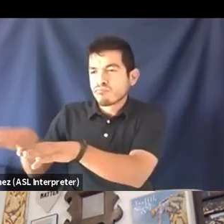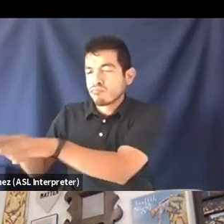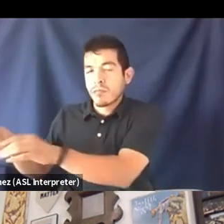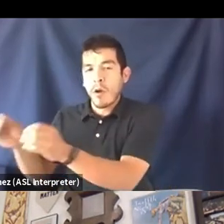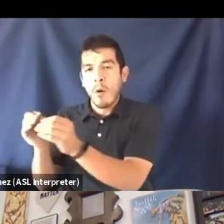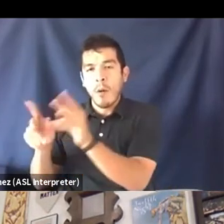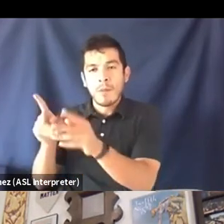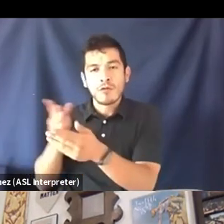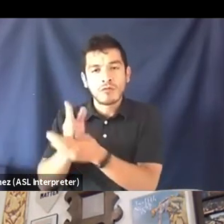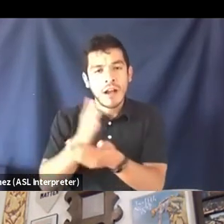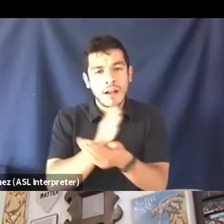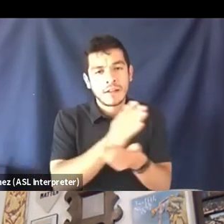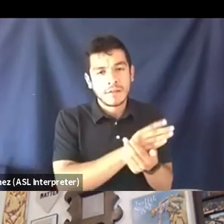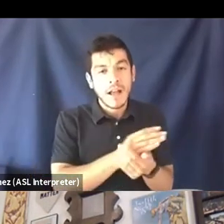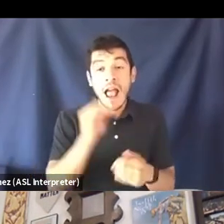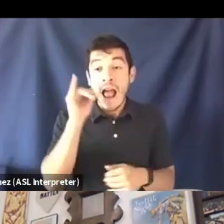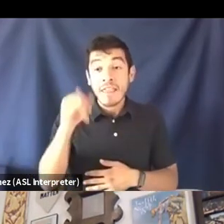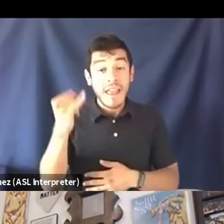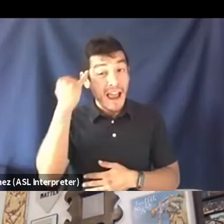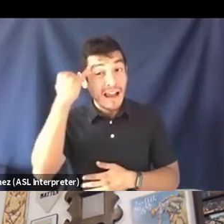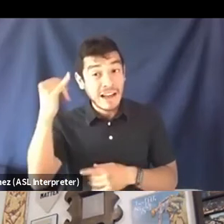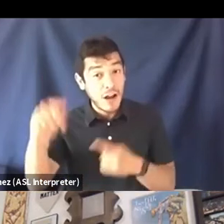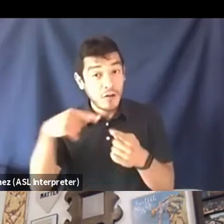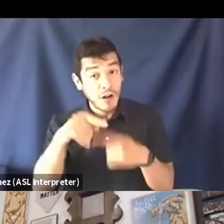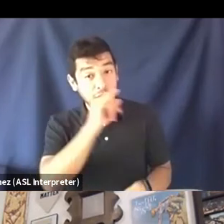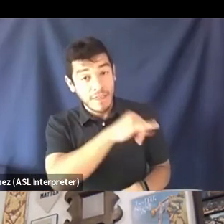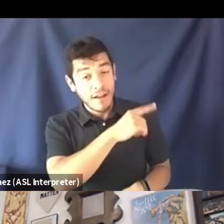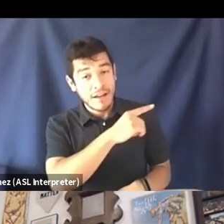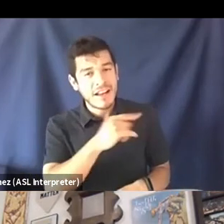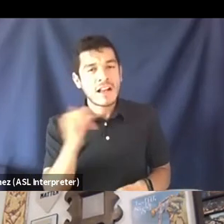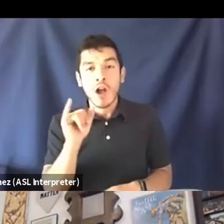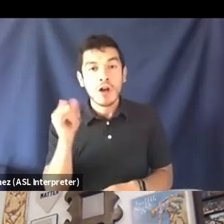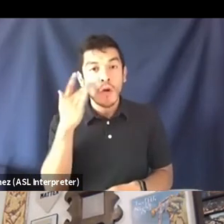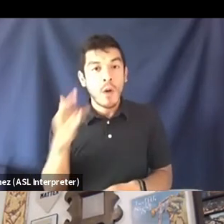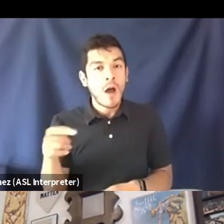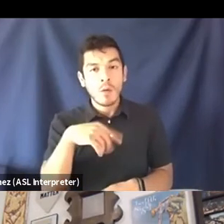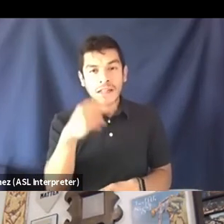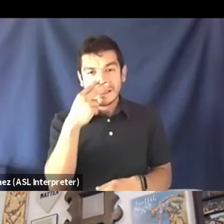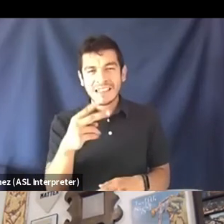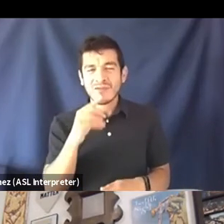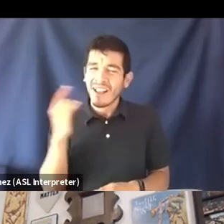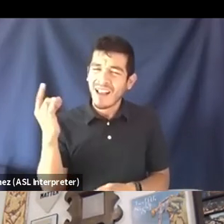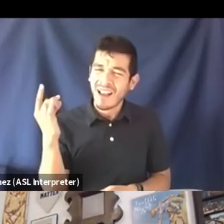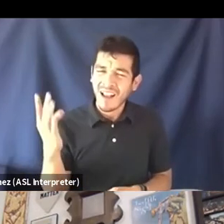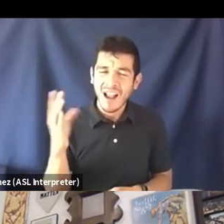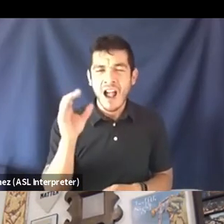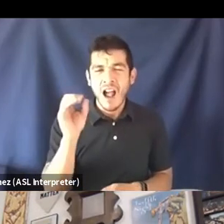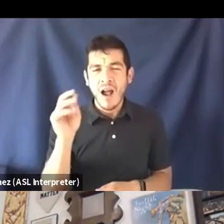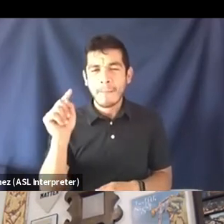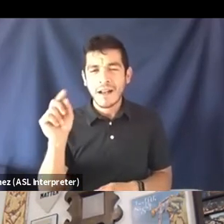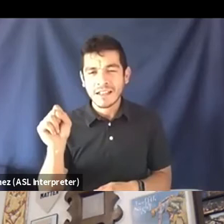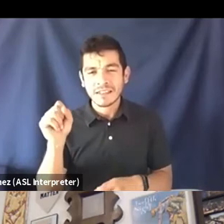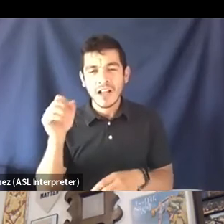the rhetoric around that and the campaign around that is also why we see such horrible comments coming out,